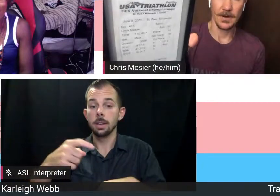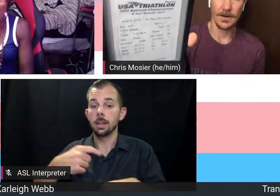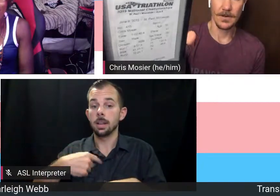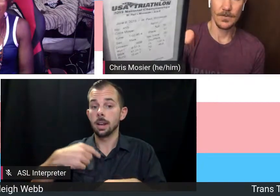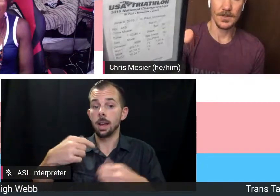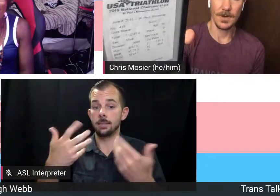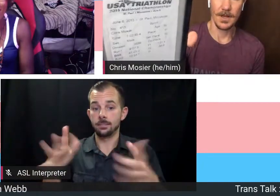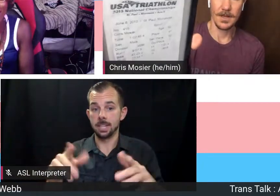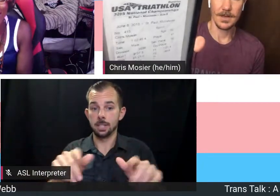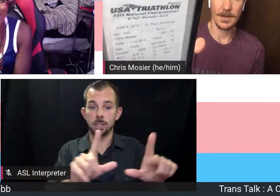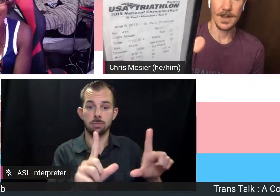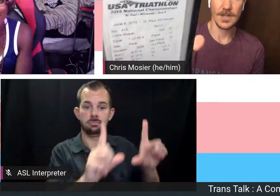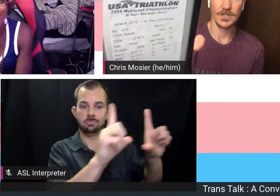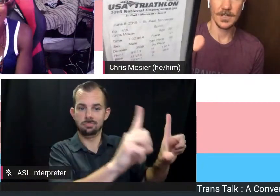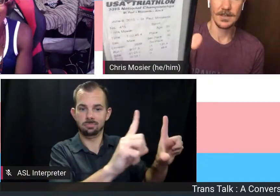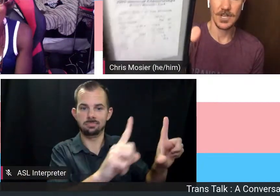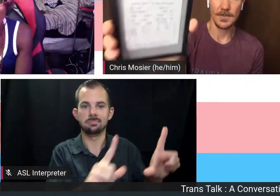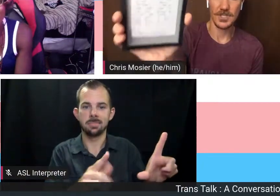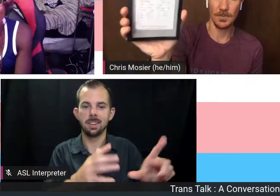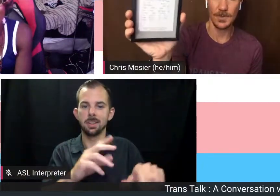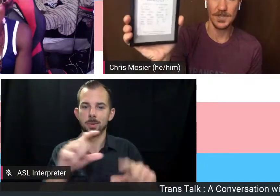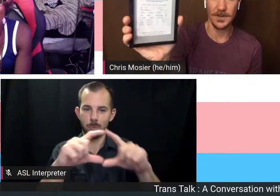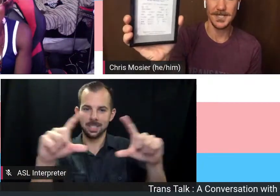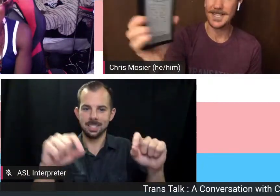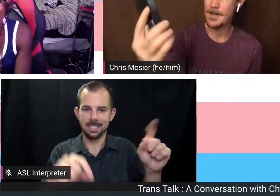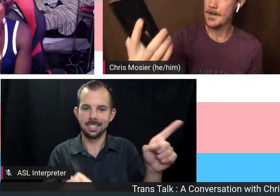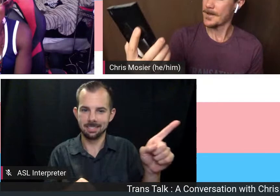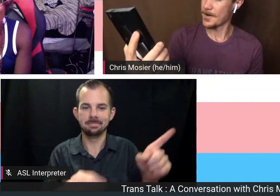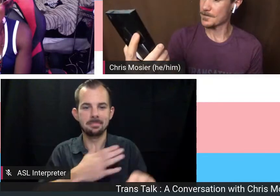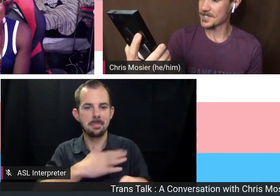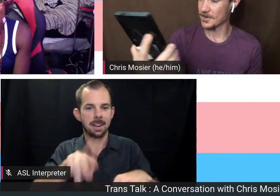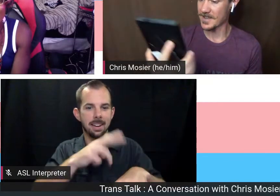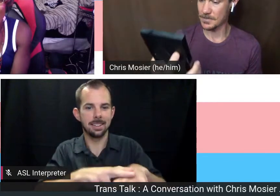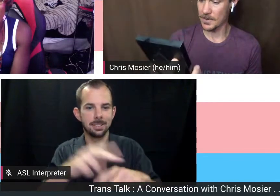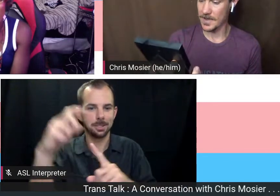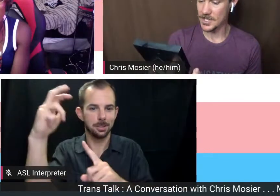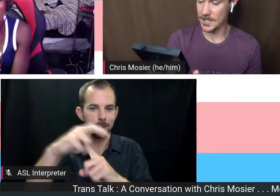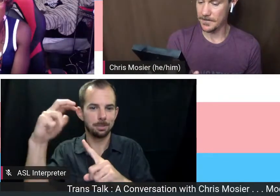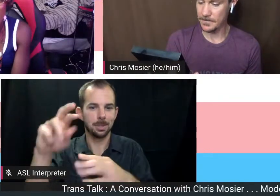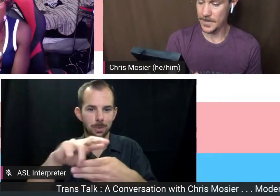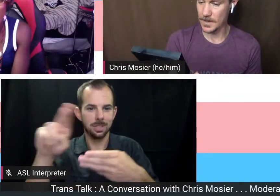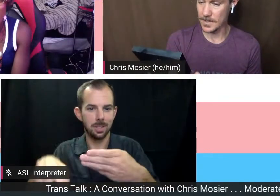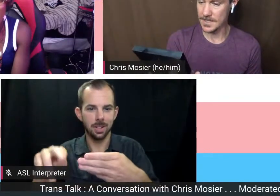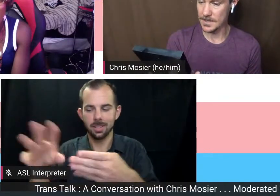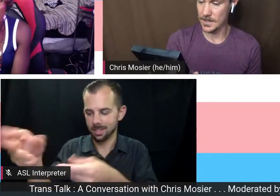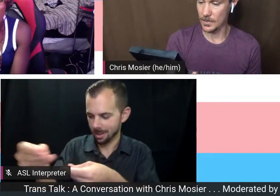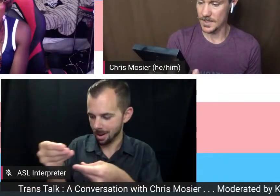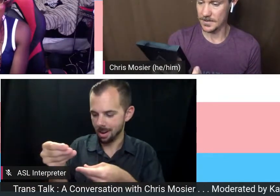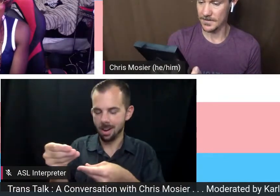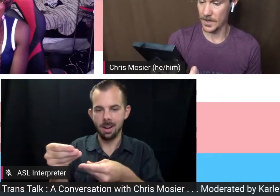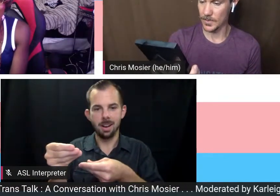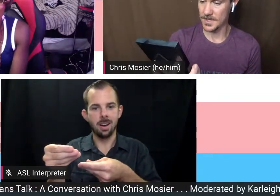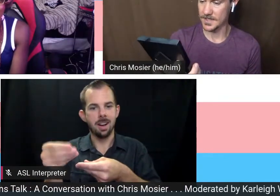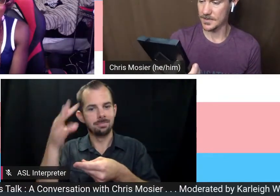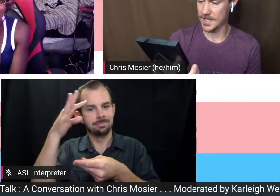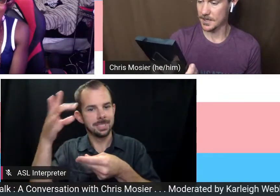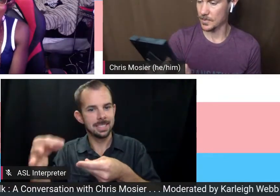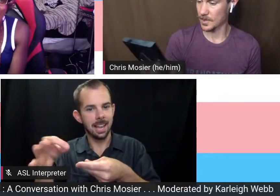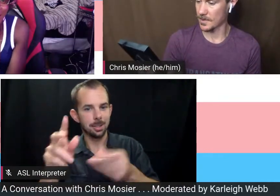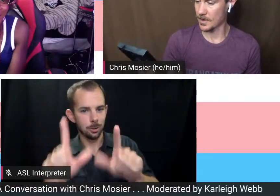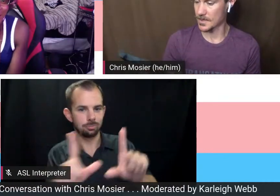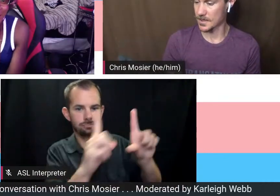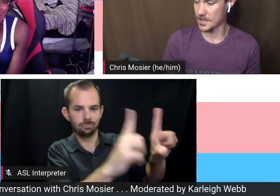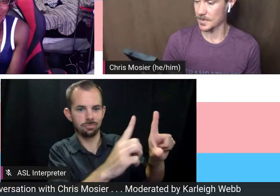framed here with my national championship results. Just sort of as motivation. You know, it wasn't the final results, it was